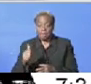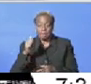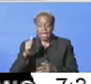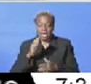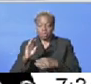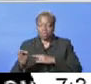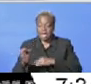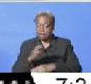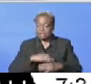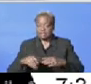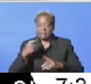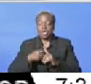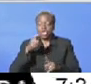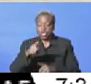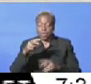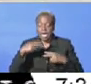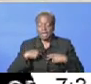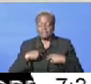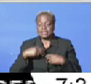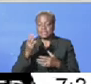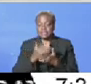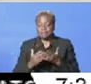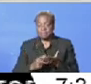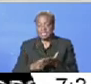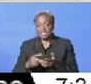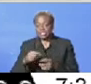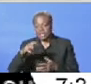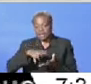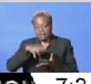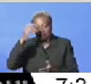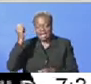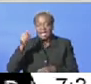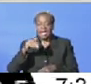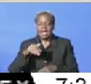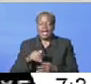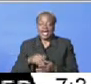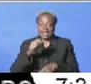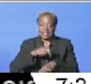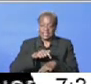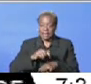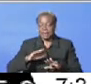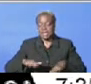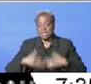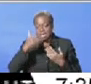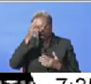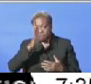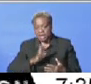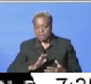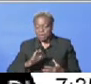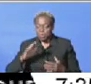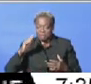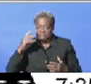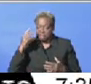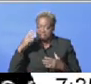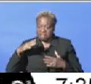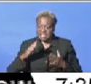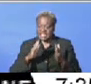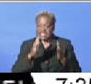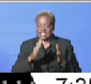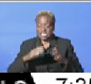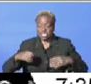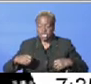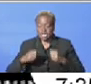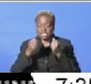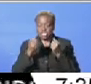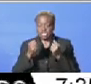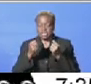learn. Even just basic table manners. At a time when young men are facing numerous social challenges, the new director of the Gentlemen's Club